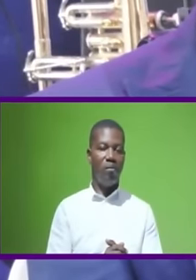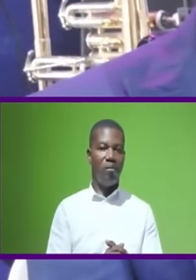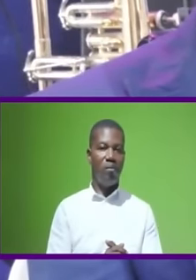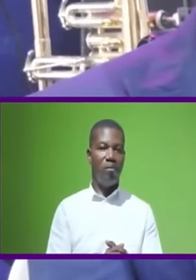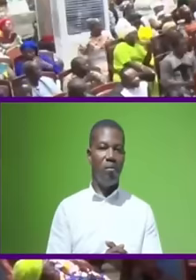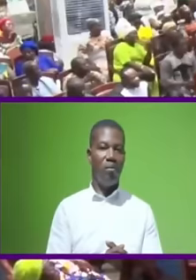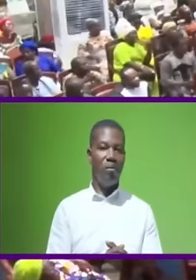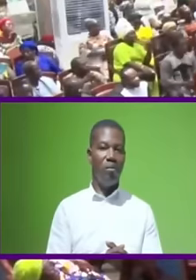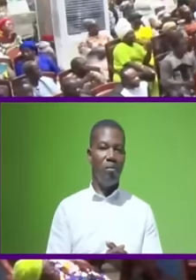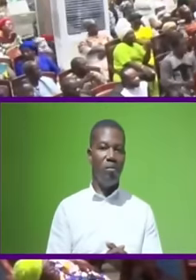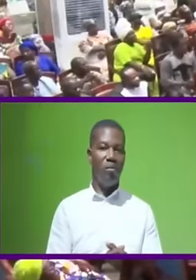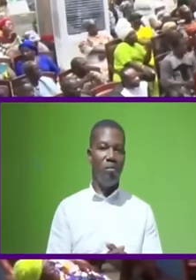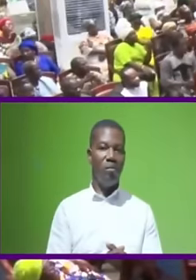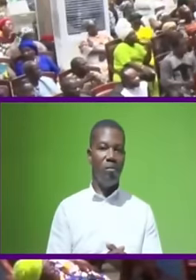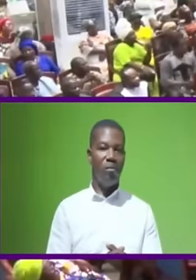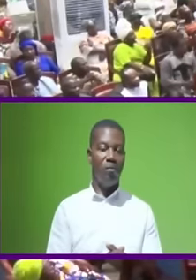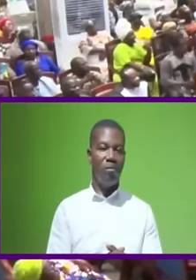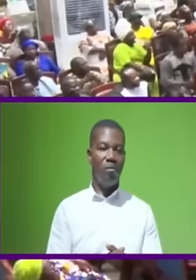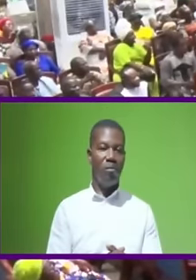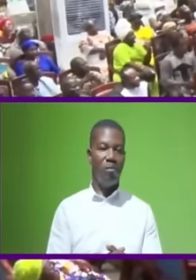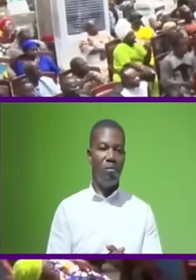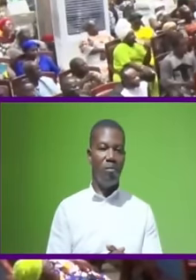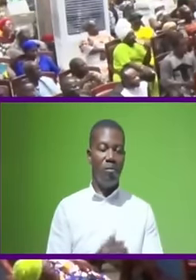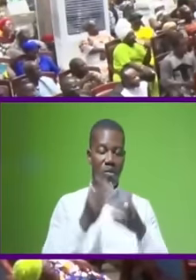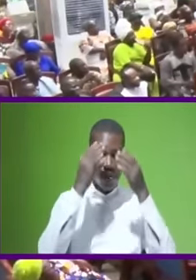drive. Beloved,